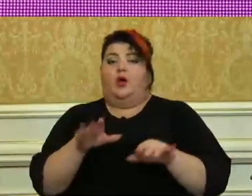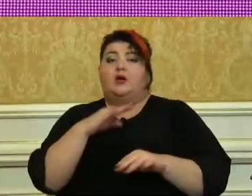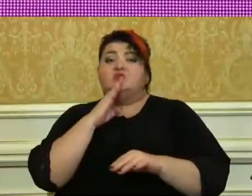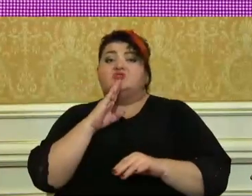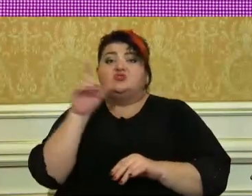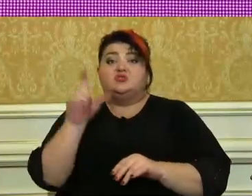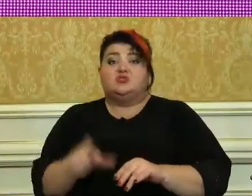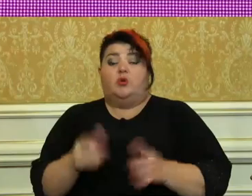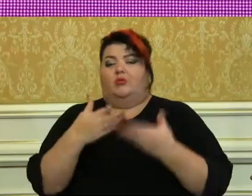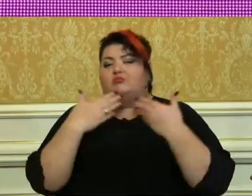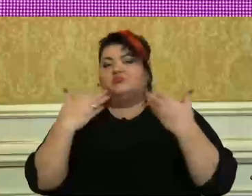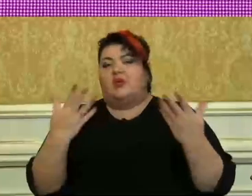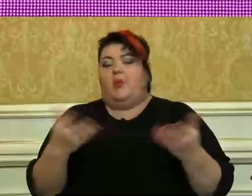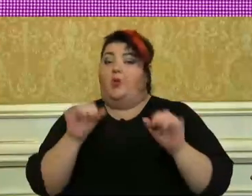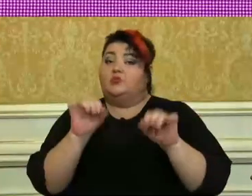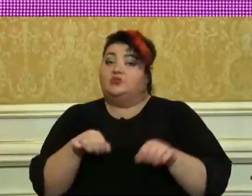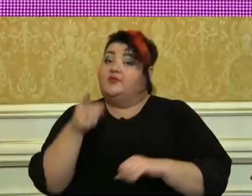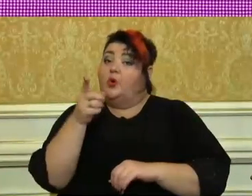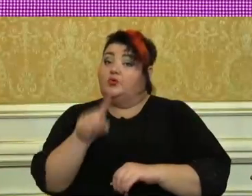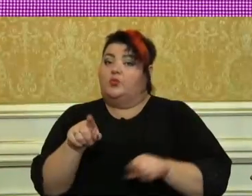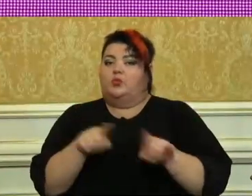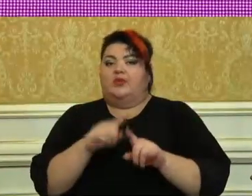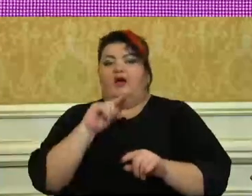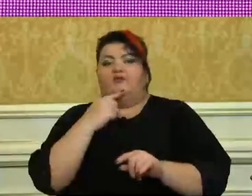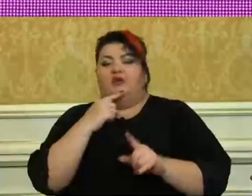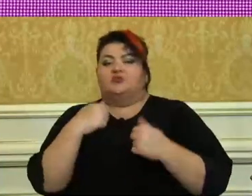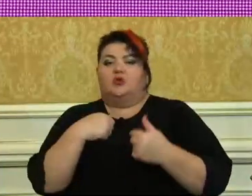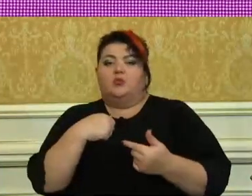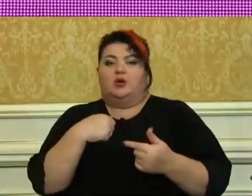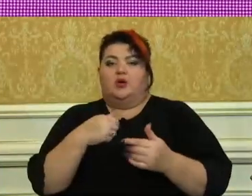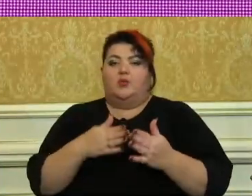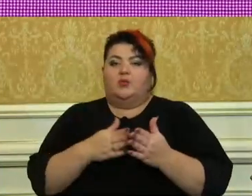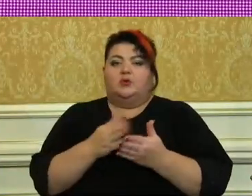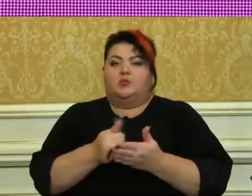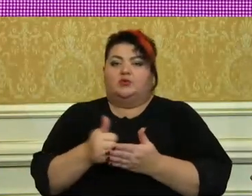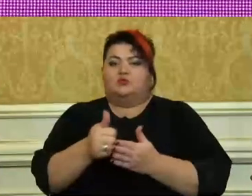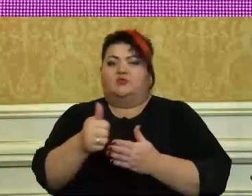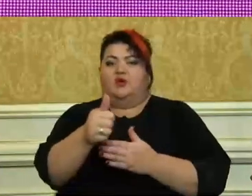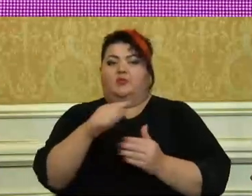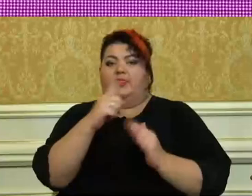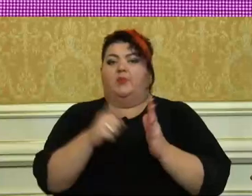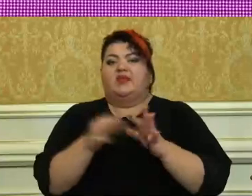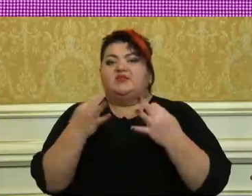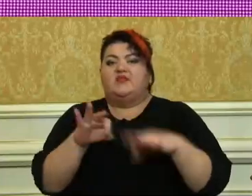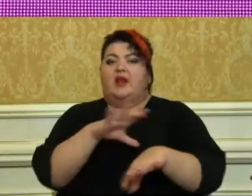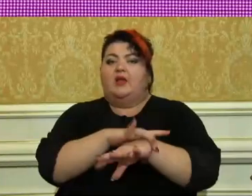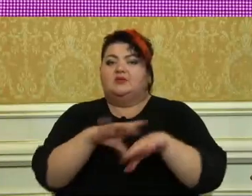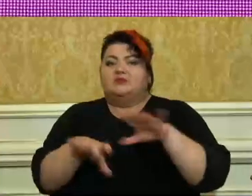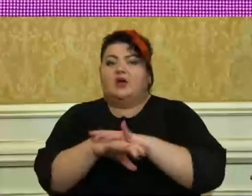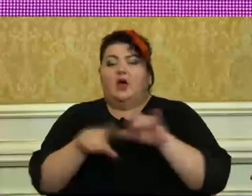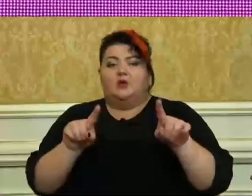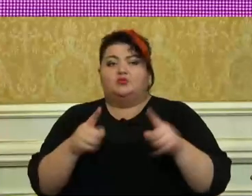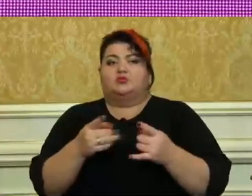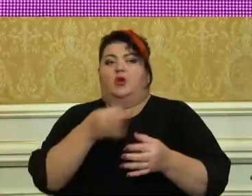officials, but there isn't a woman in this delegation, and probably this is why it is so hard to